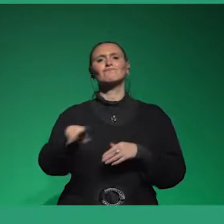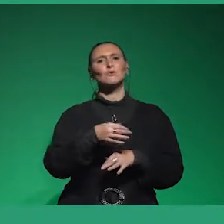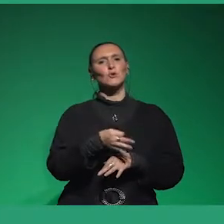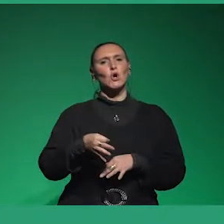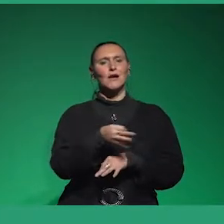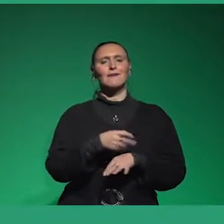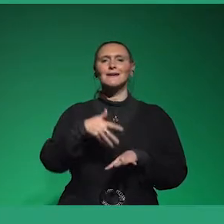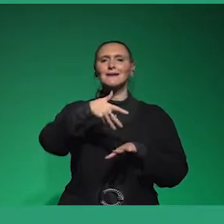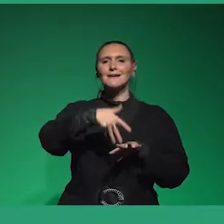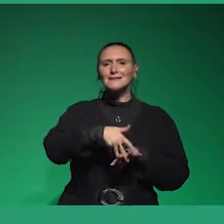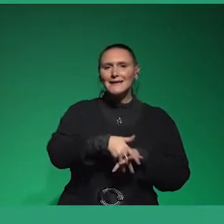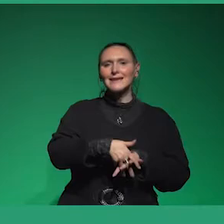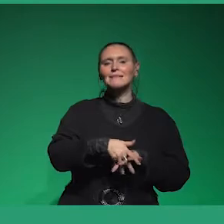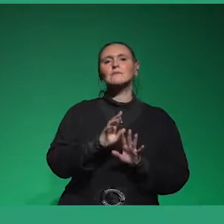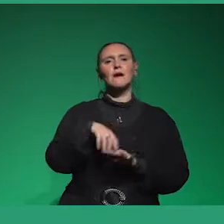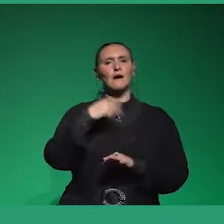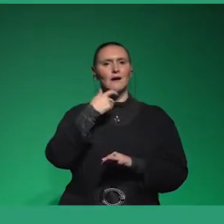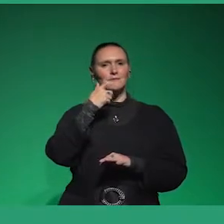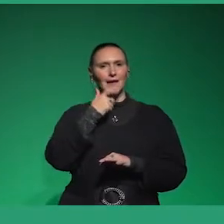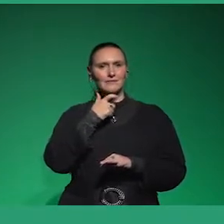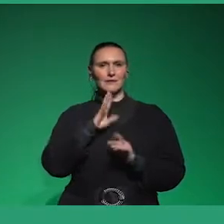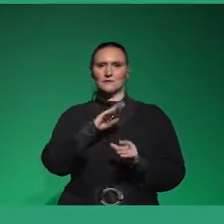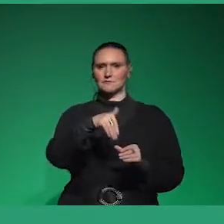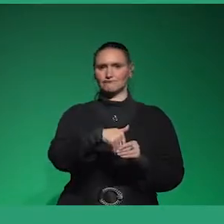Then we make our own lab.